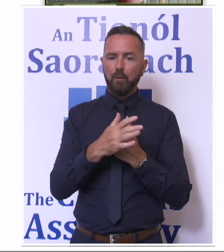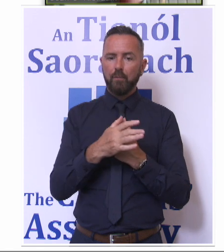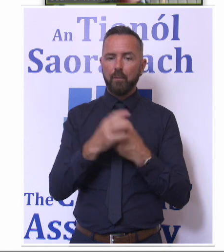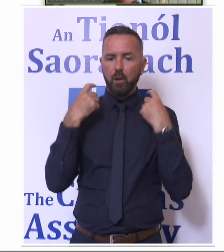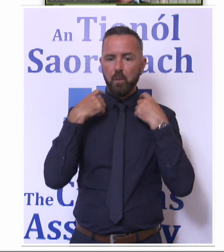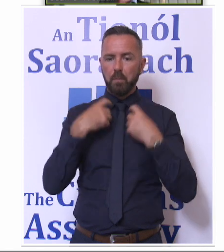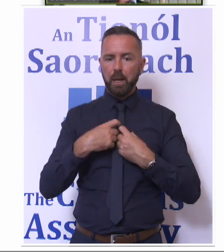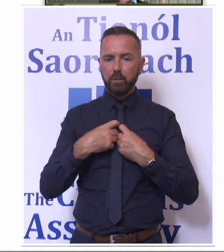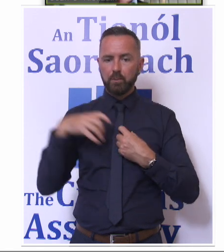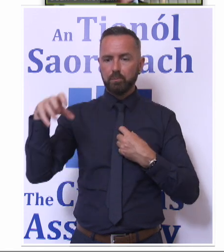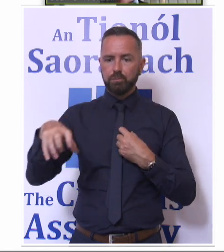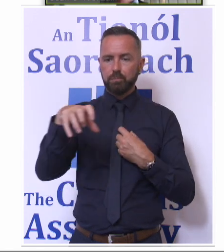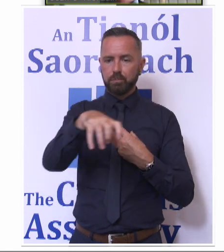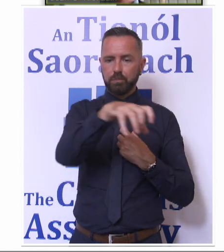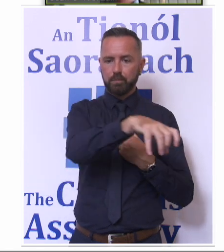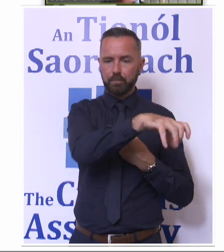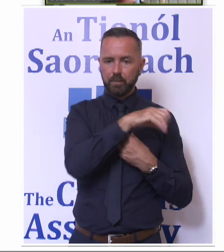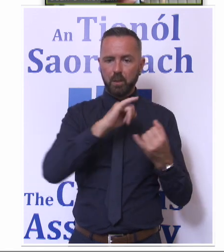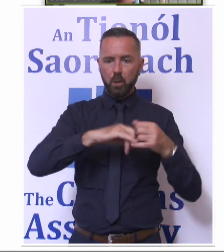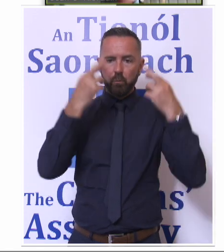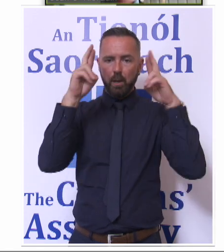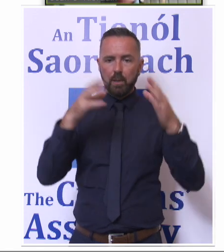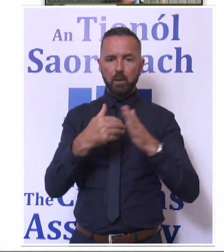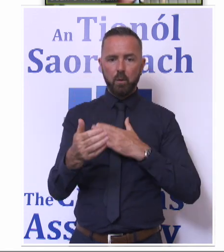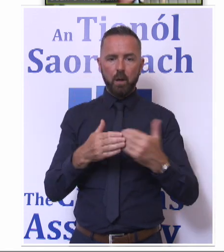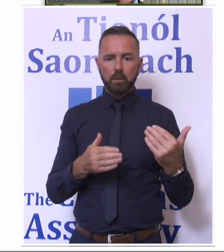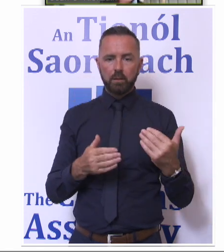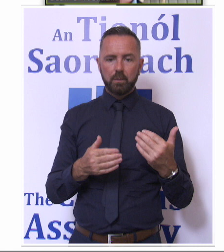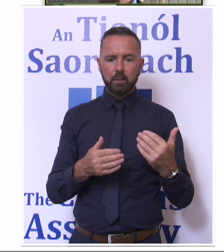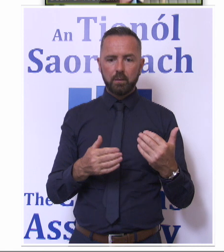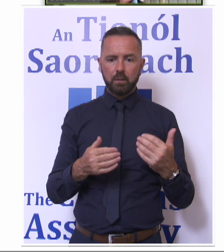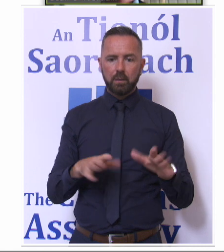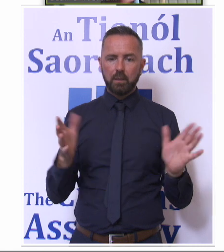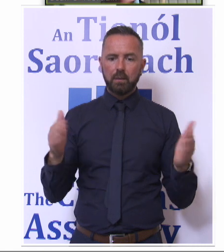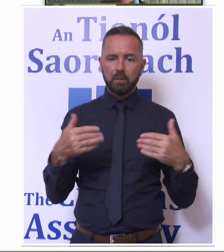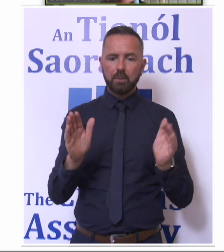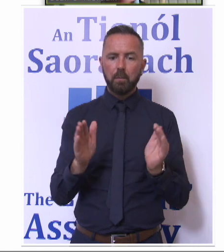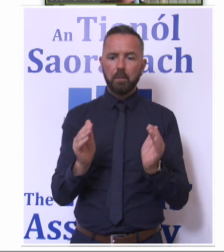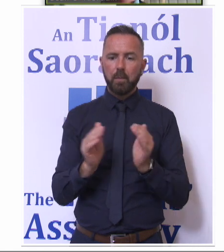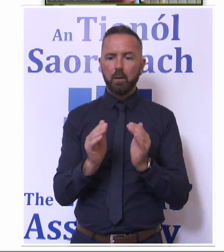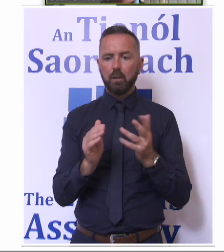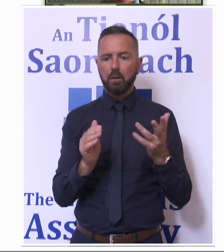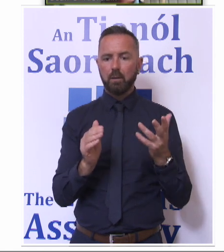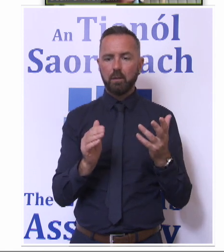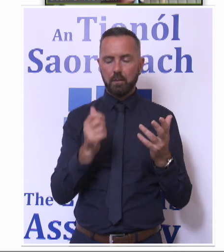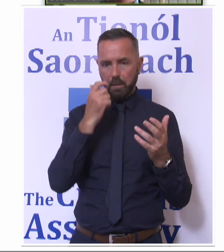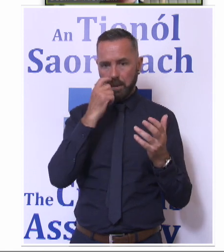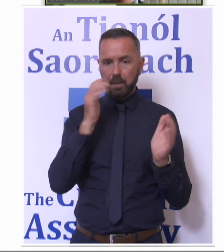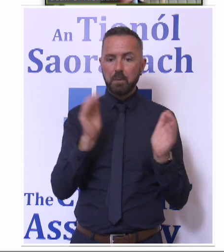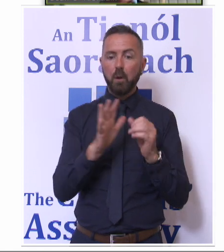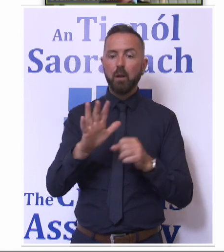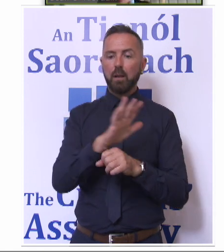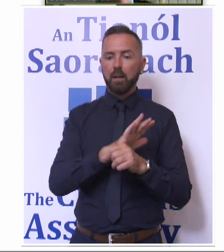mayors who are representative of the arrondissement, which are essentially